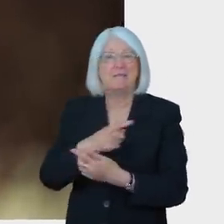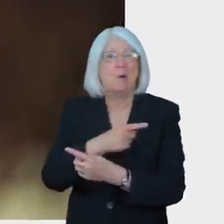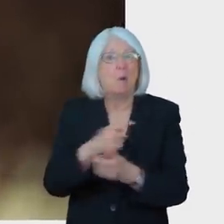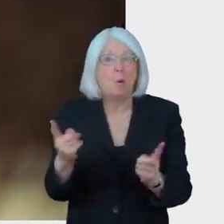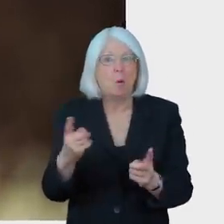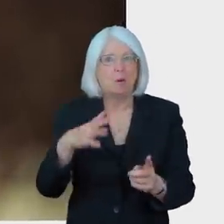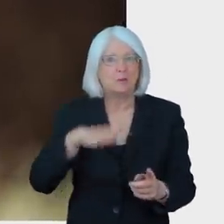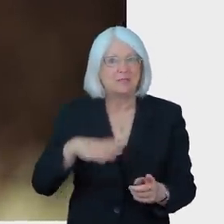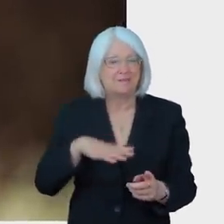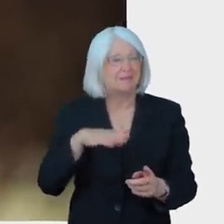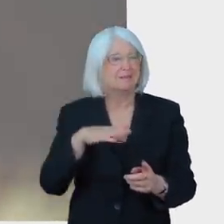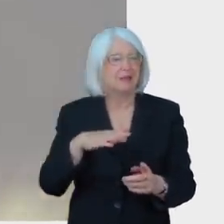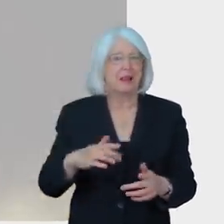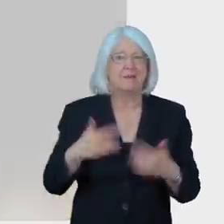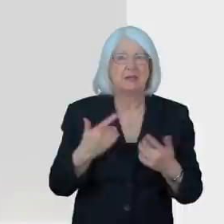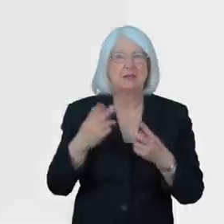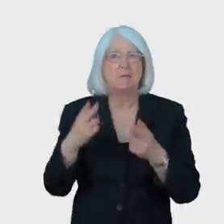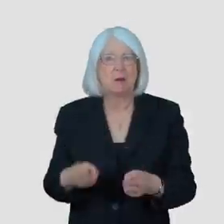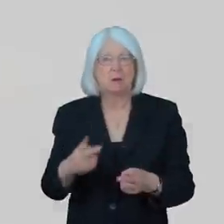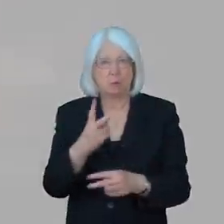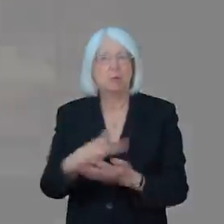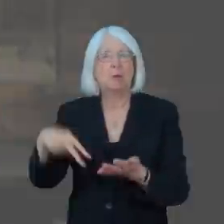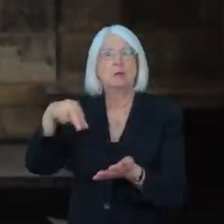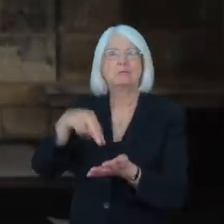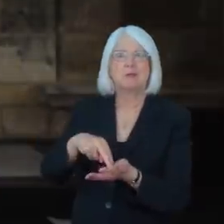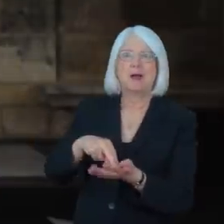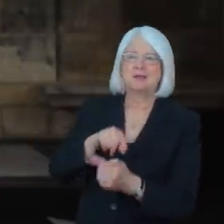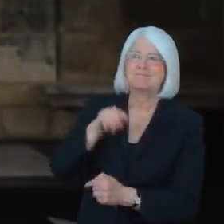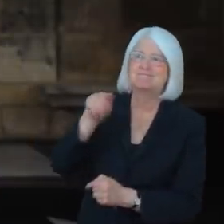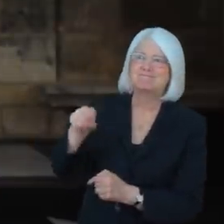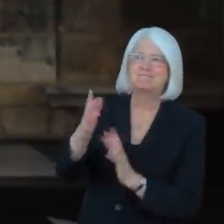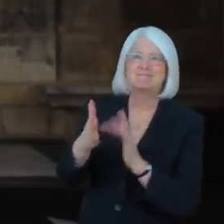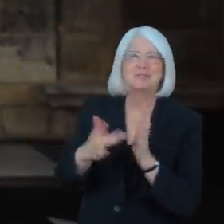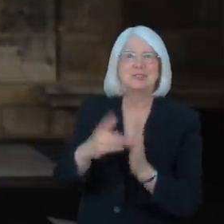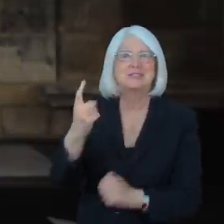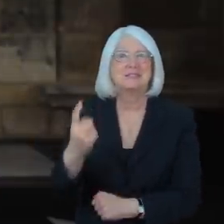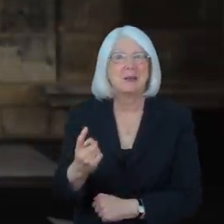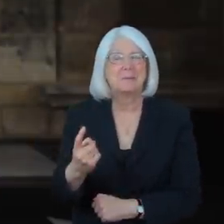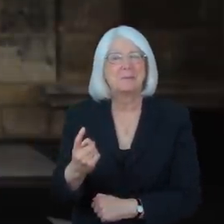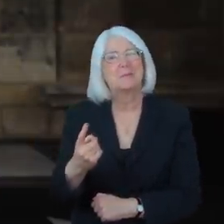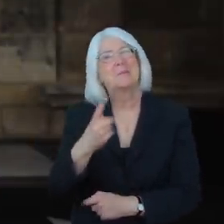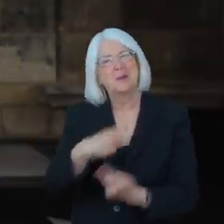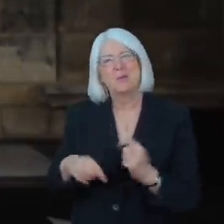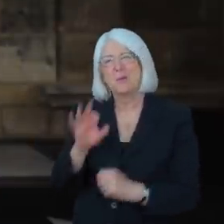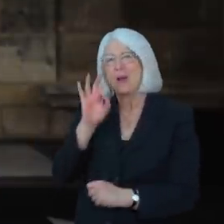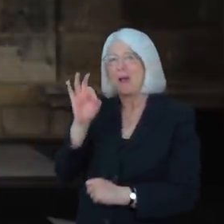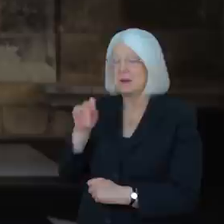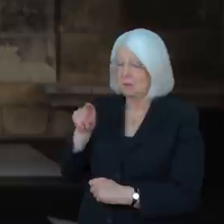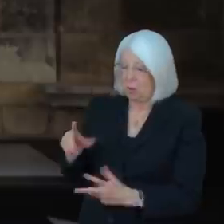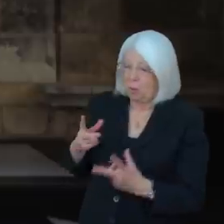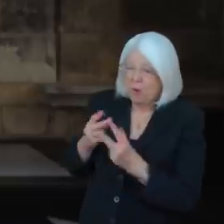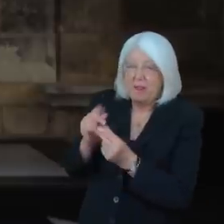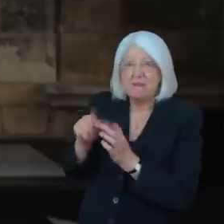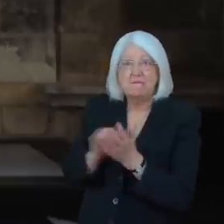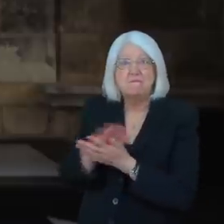we shall rise again at the coming of Christ. And we ask that in due time we may share with your servant Philip